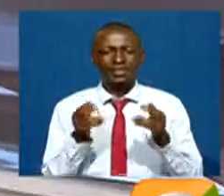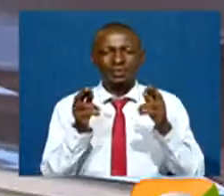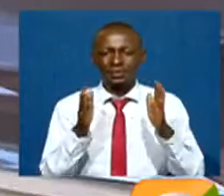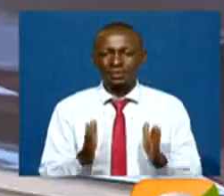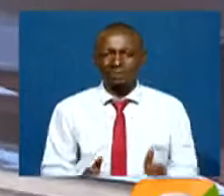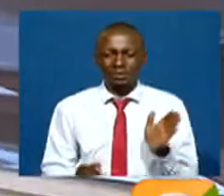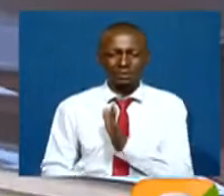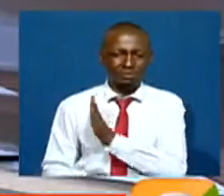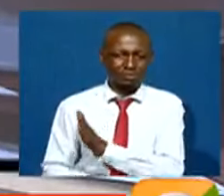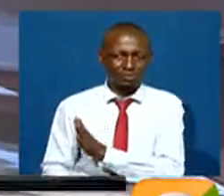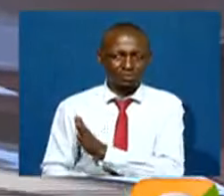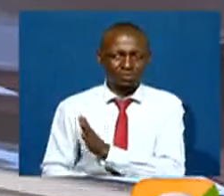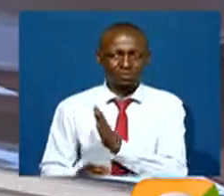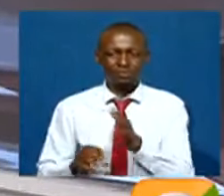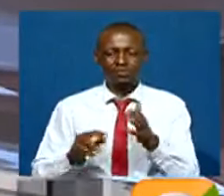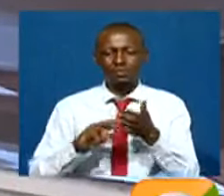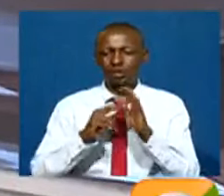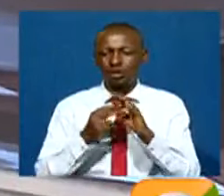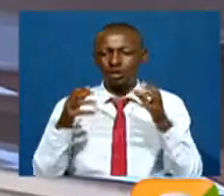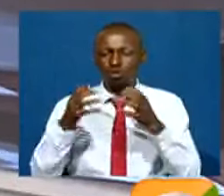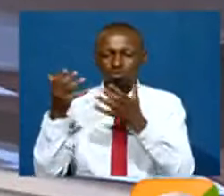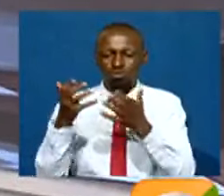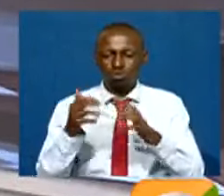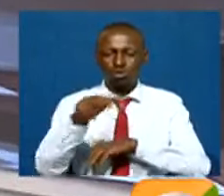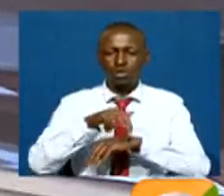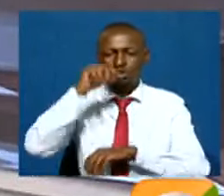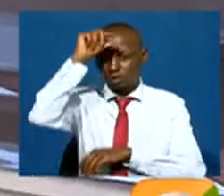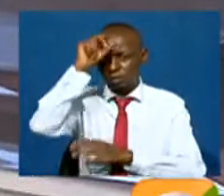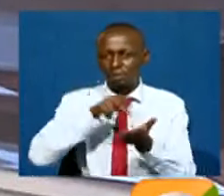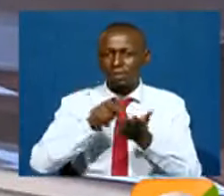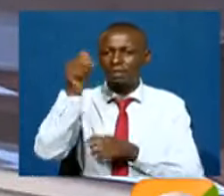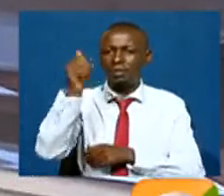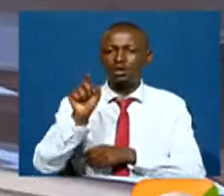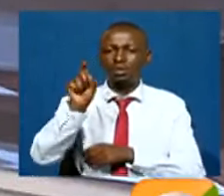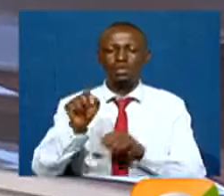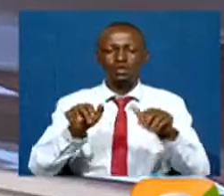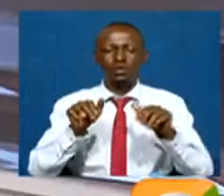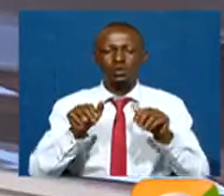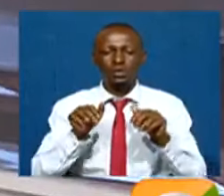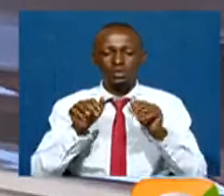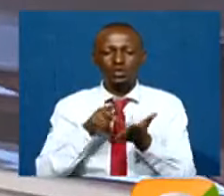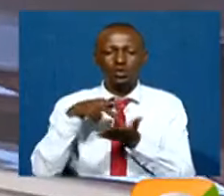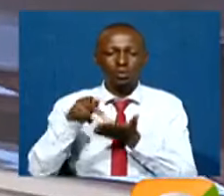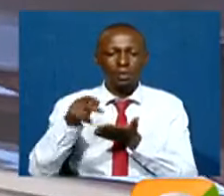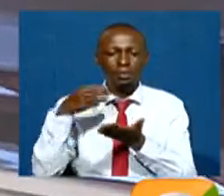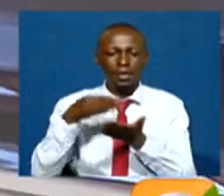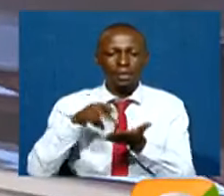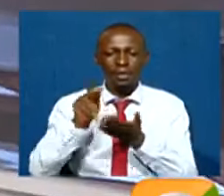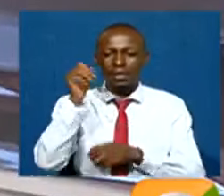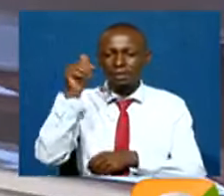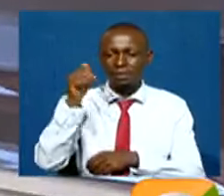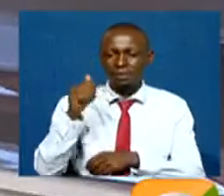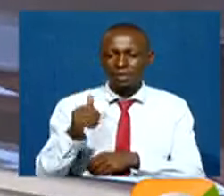Much for that. Now, contractors and suppliers owed by the national government will have to wait a little longer for payment of their dues, as only